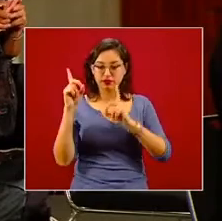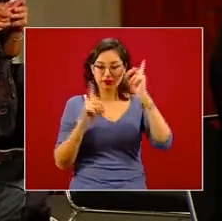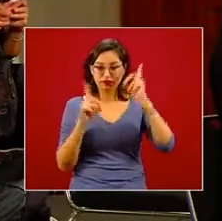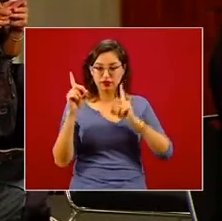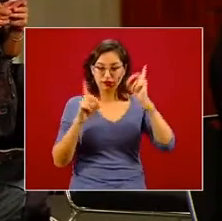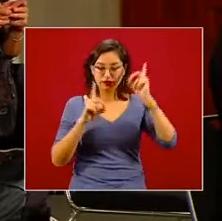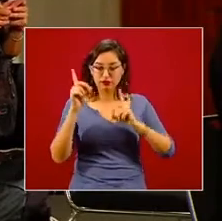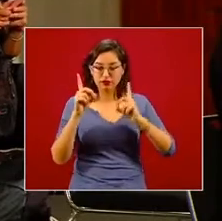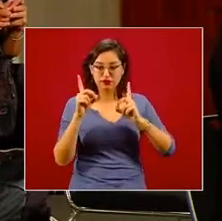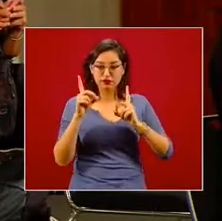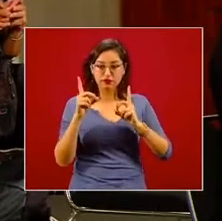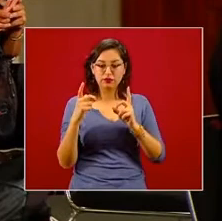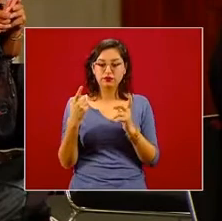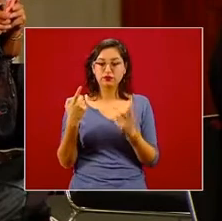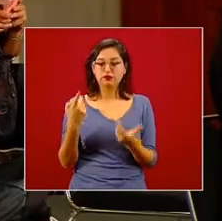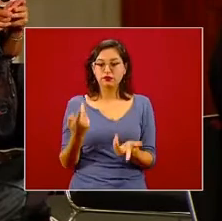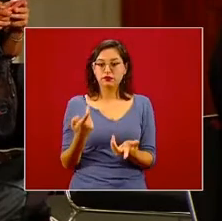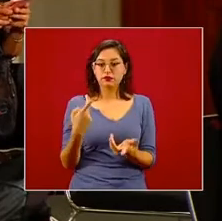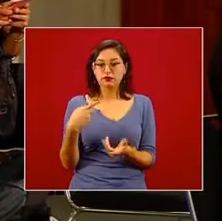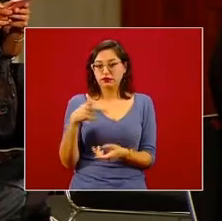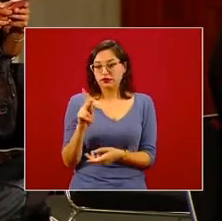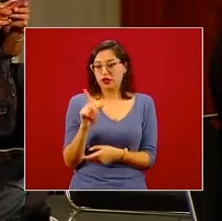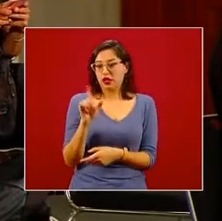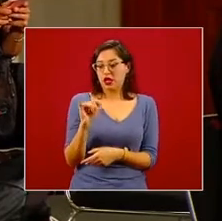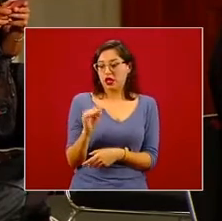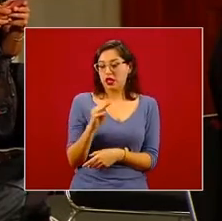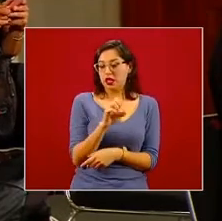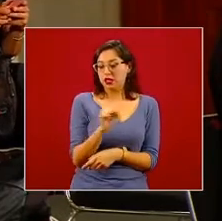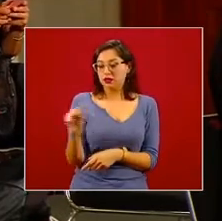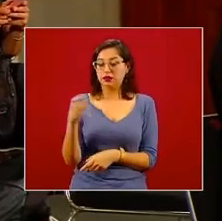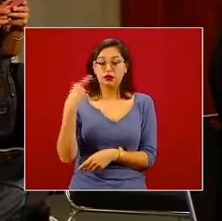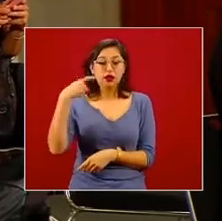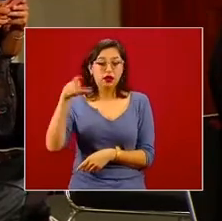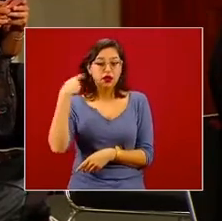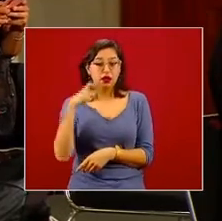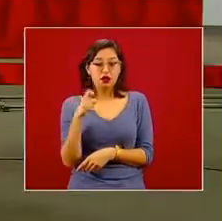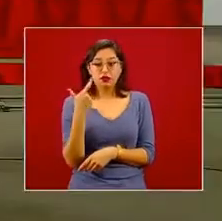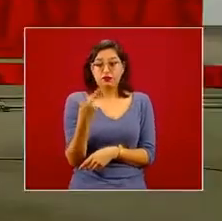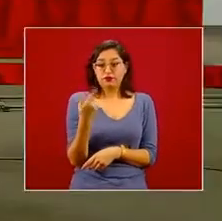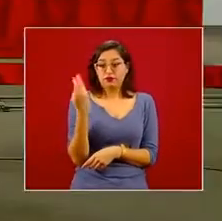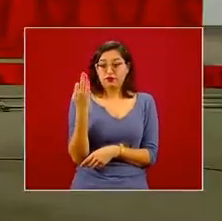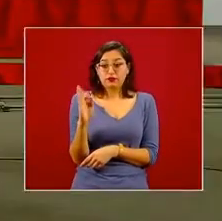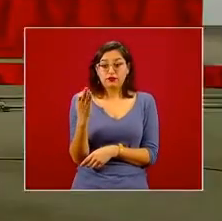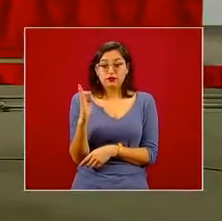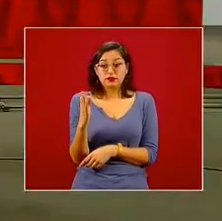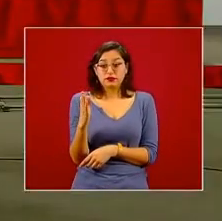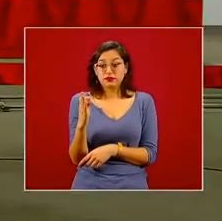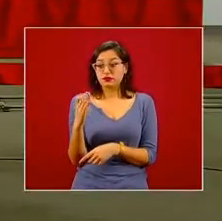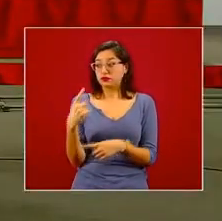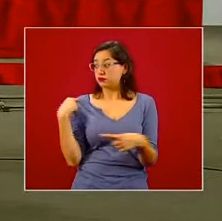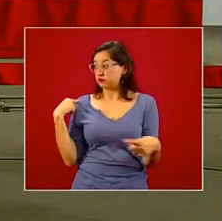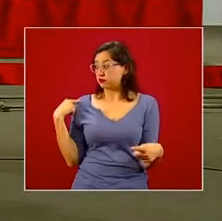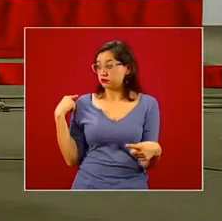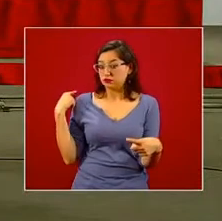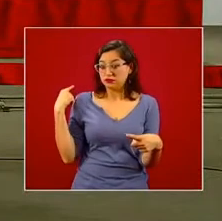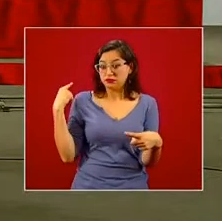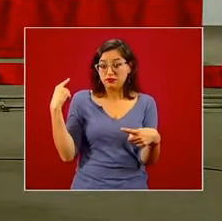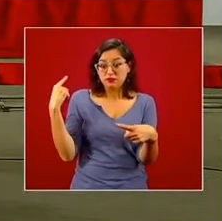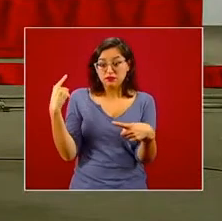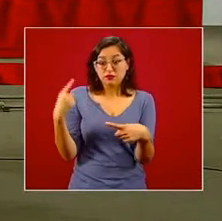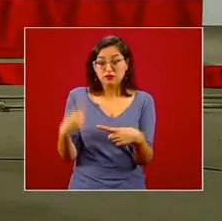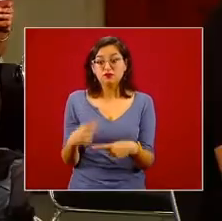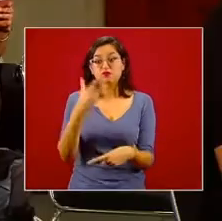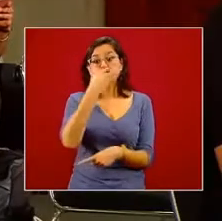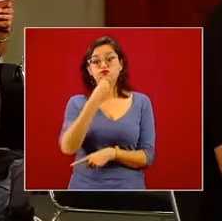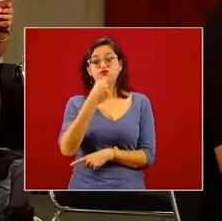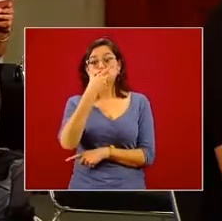of them. But yesterday detectado we es en were el talking IMSS about Querétaro, 31,000. 7 I de don't know how febrero. many are Se han today, pasado mucho tiempo, es but un the caso, un delay niño de